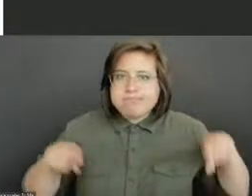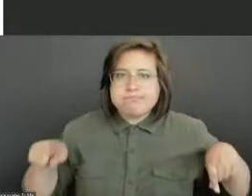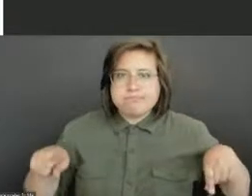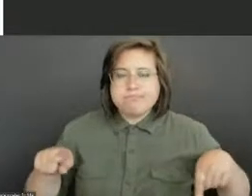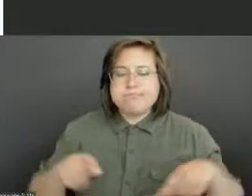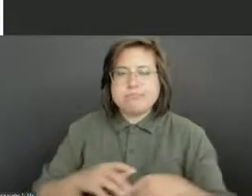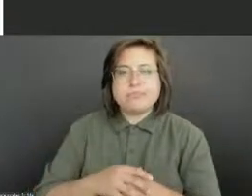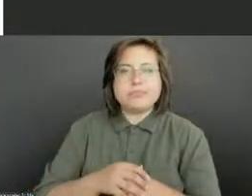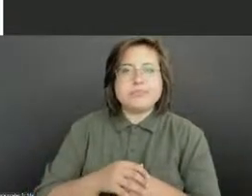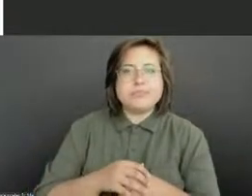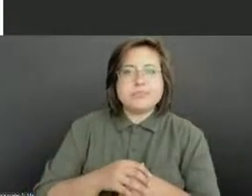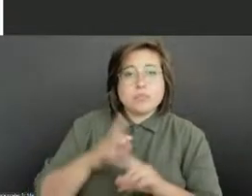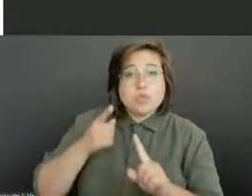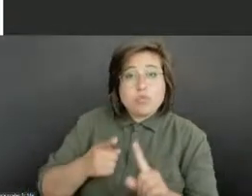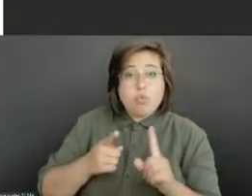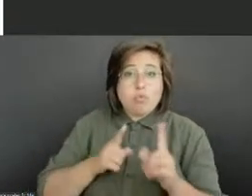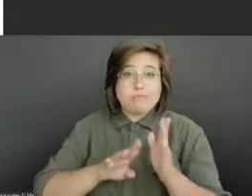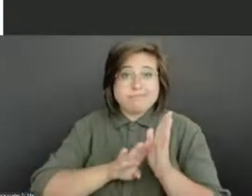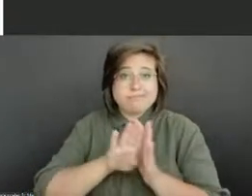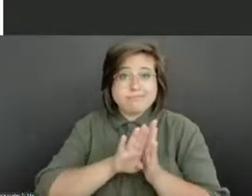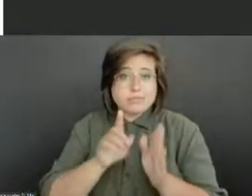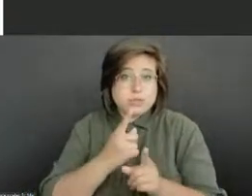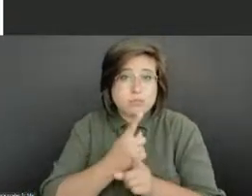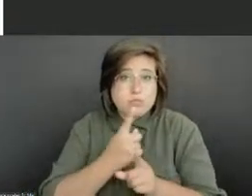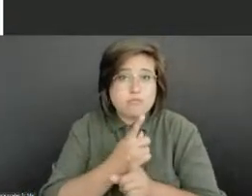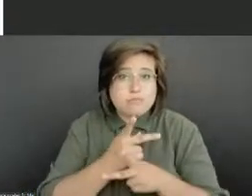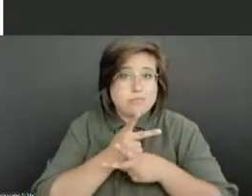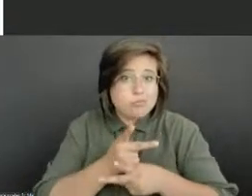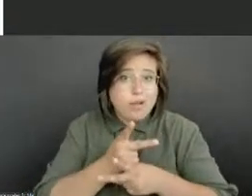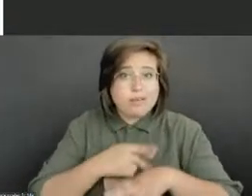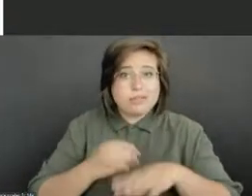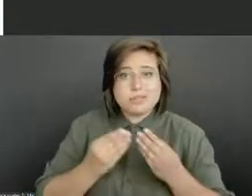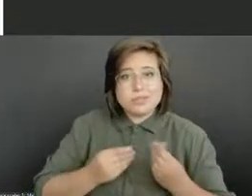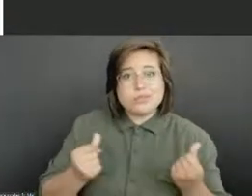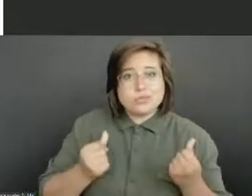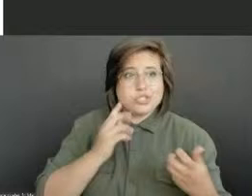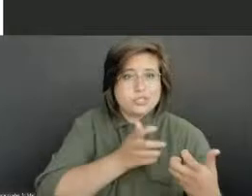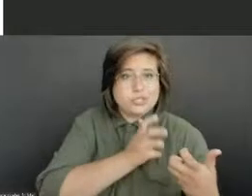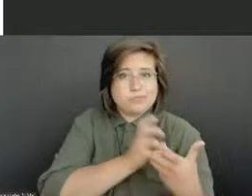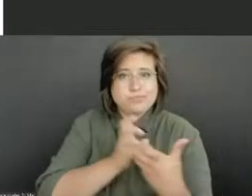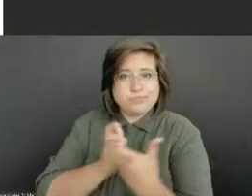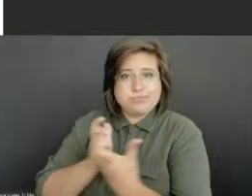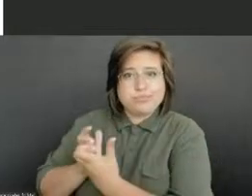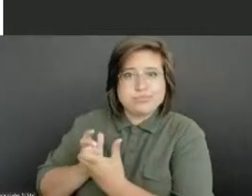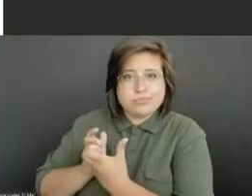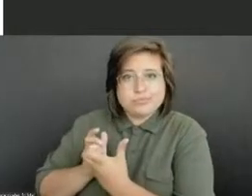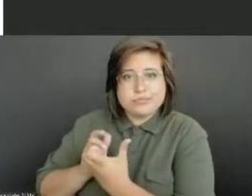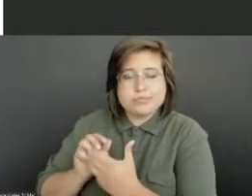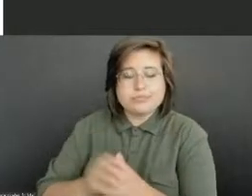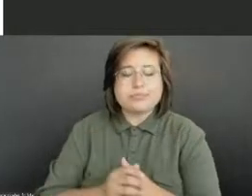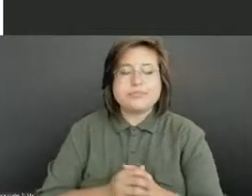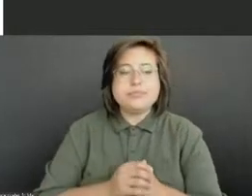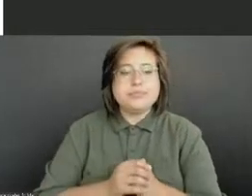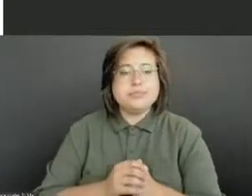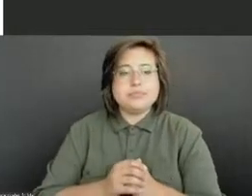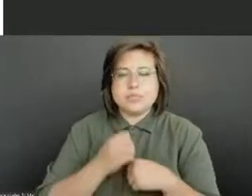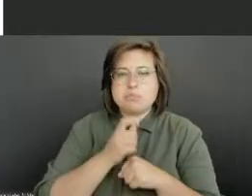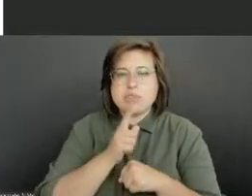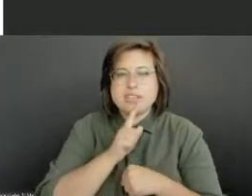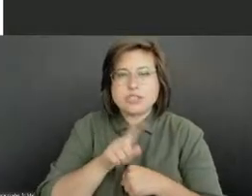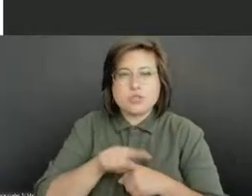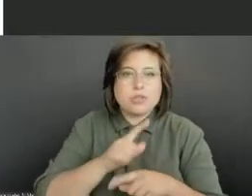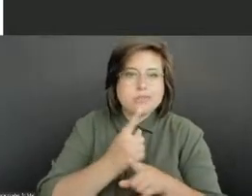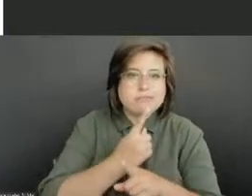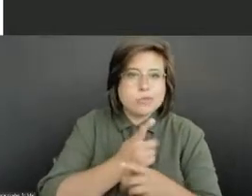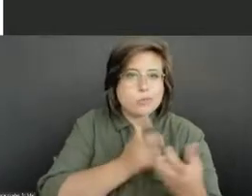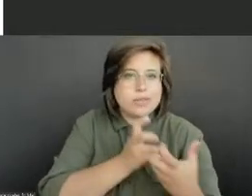work to develop appropriate products and solutions, really looking at making sure these are appropriate culturally